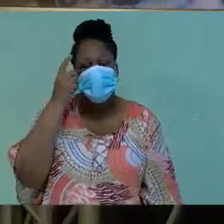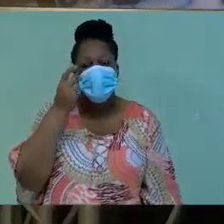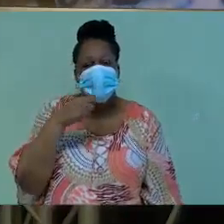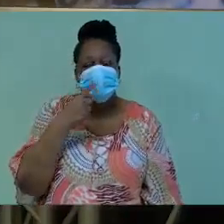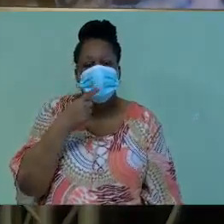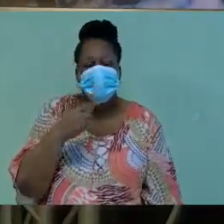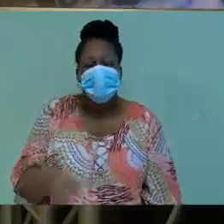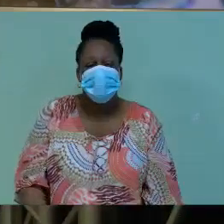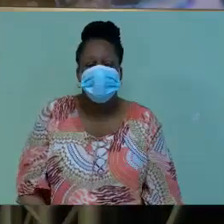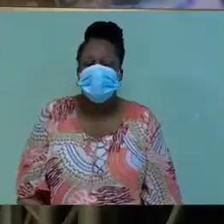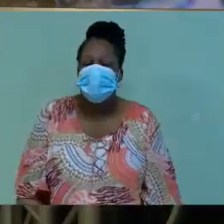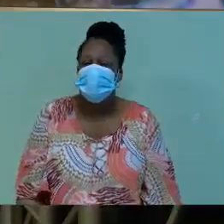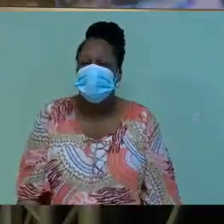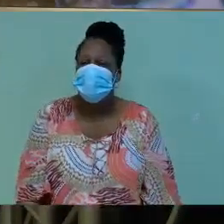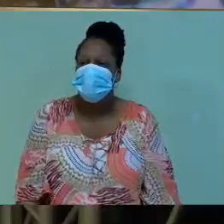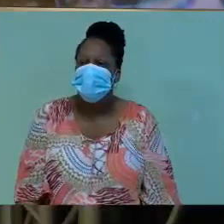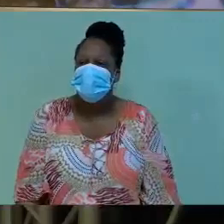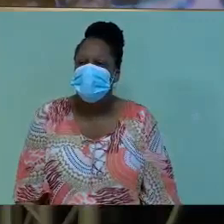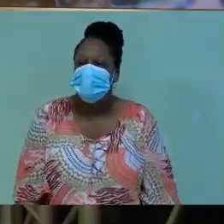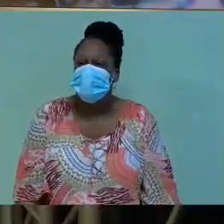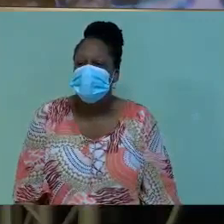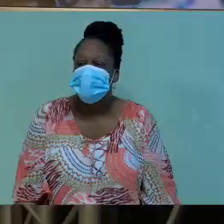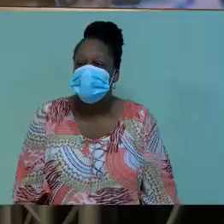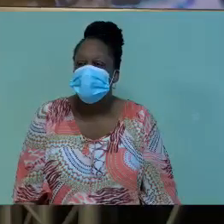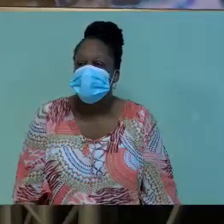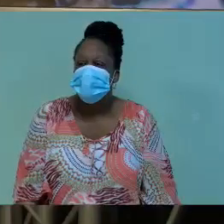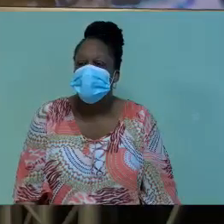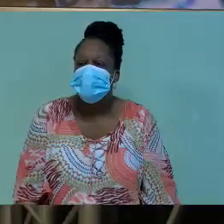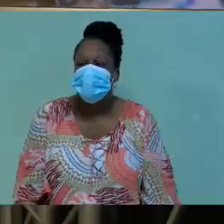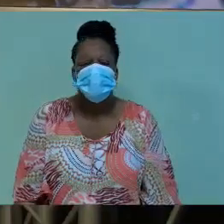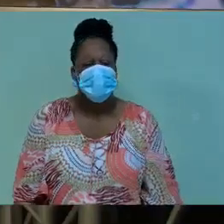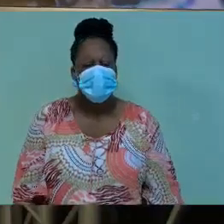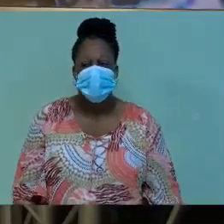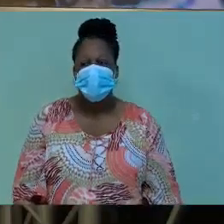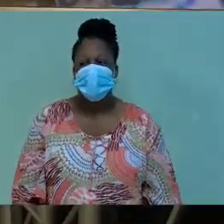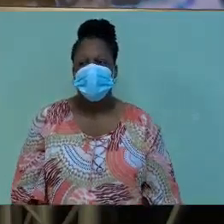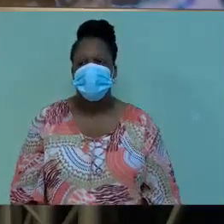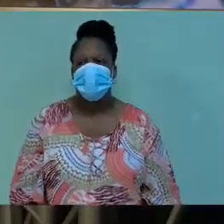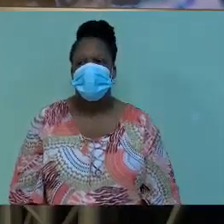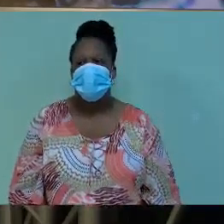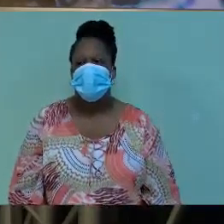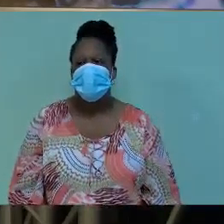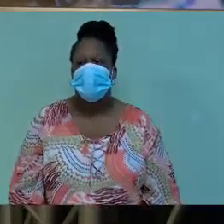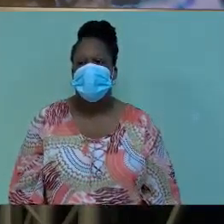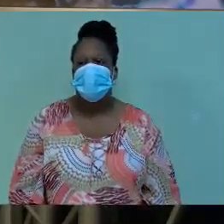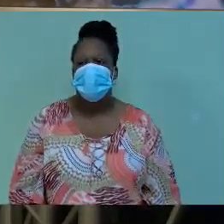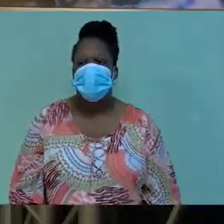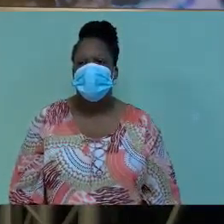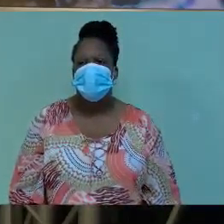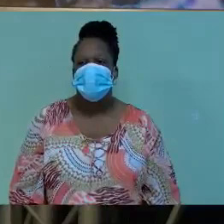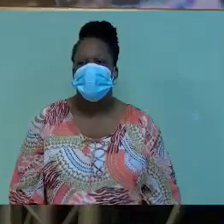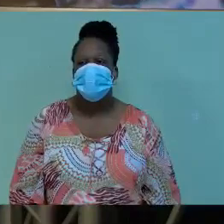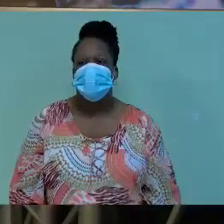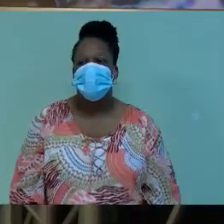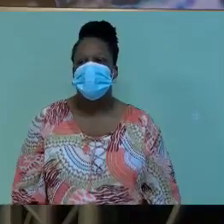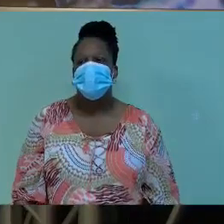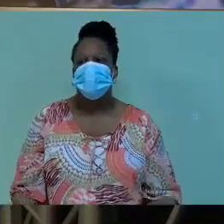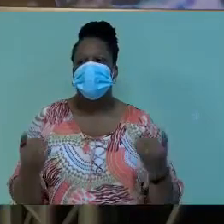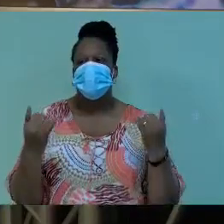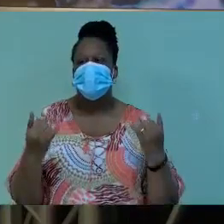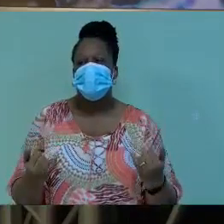Thank you very much, Mr. Bradshaw, for that sound presentation. I now invite